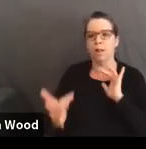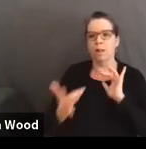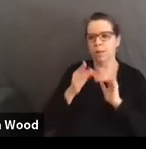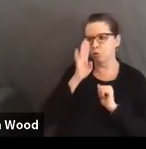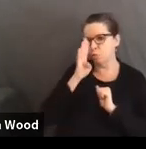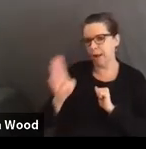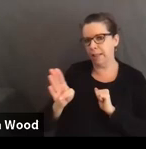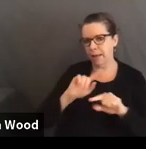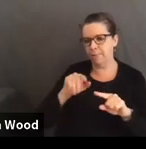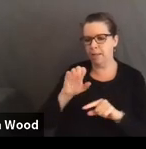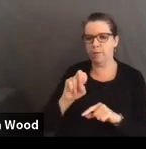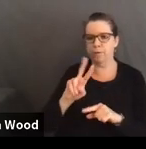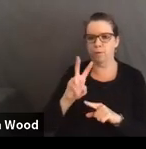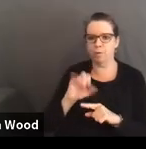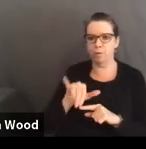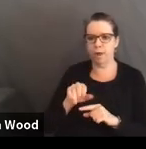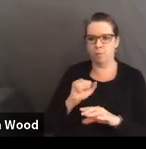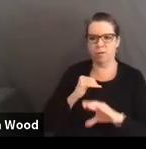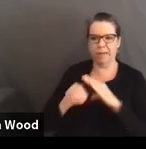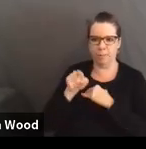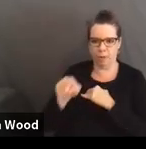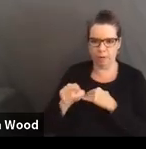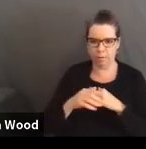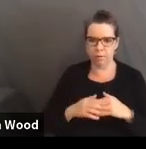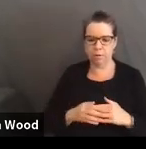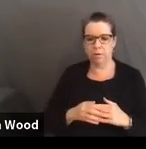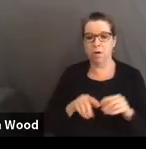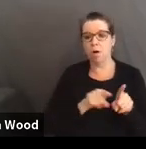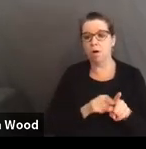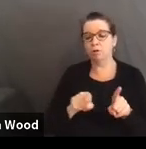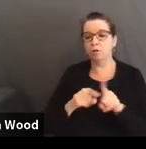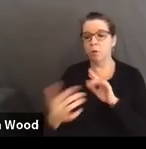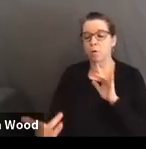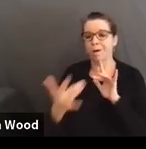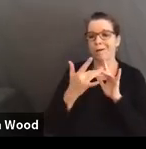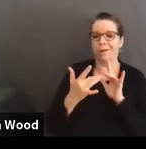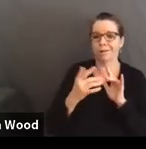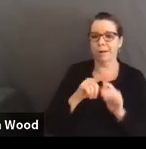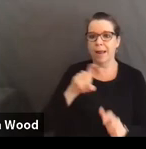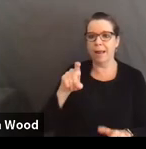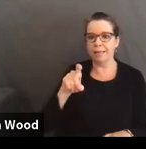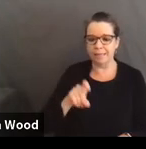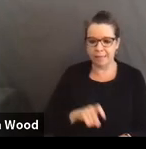directly there and we'll send out the survey. You also can contact us at